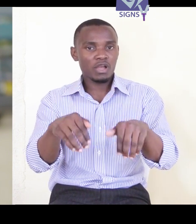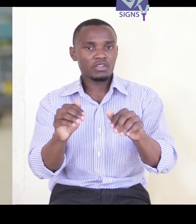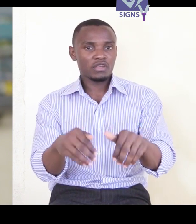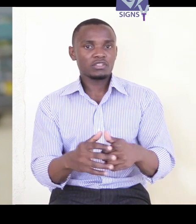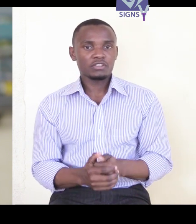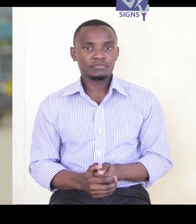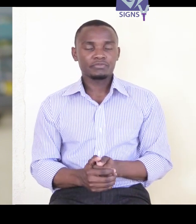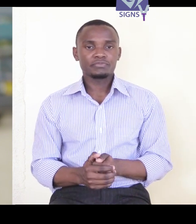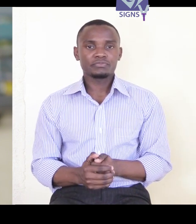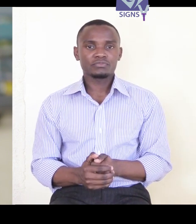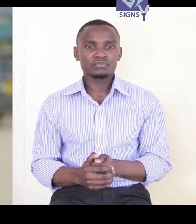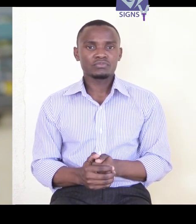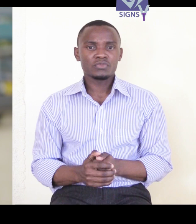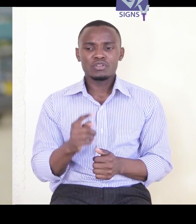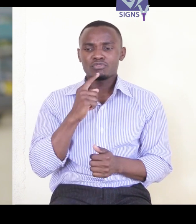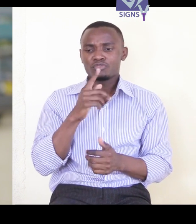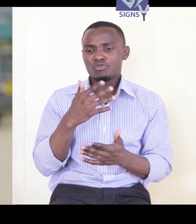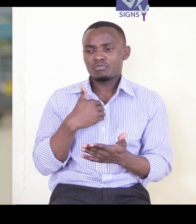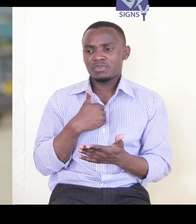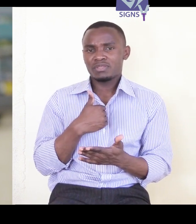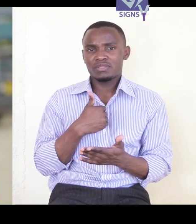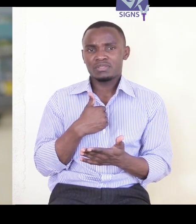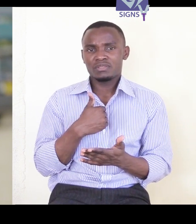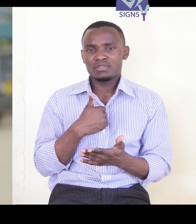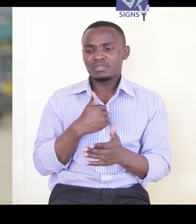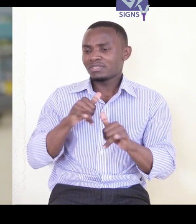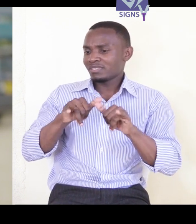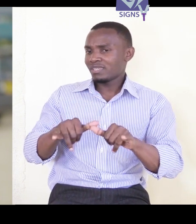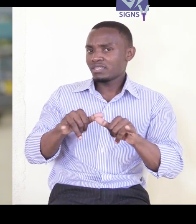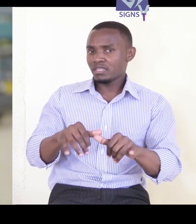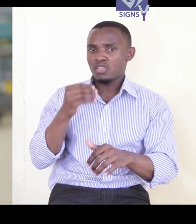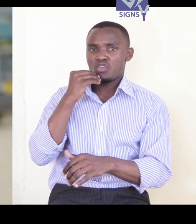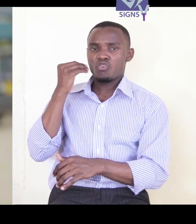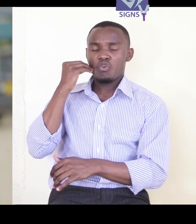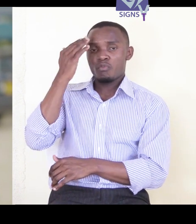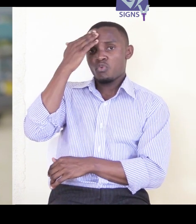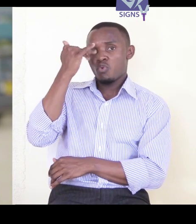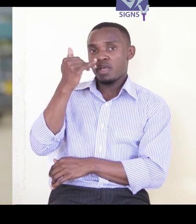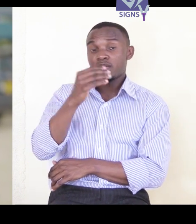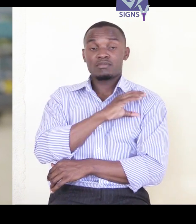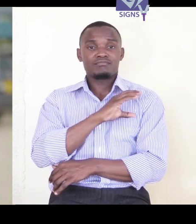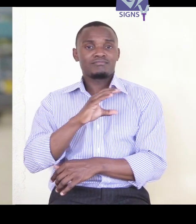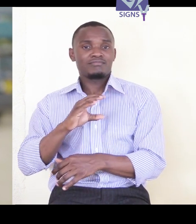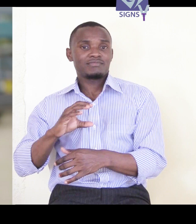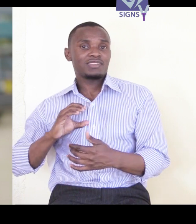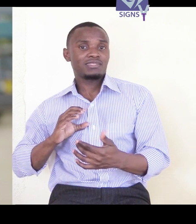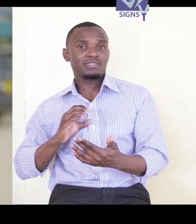Form 4 in Kitui High School. So I was at home for some time because the